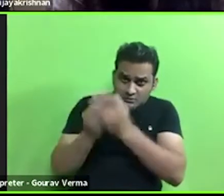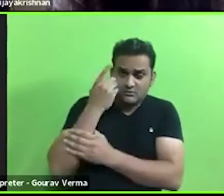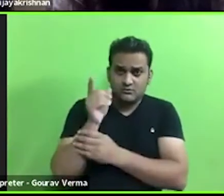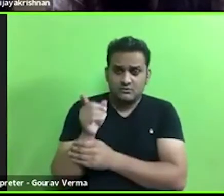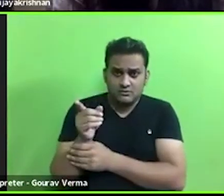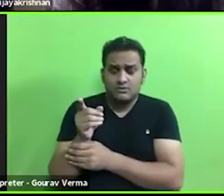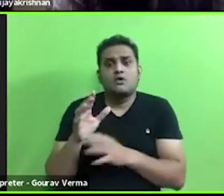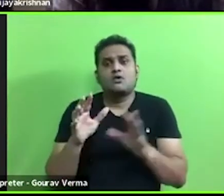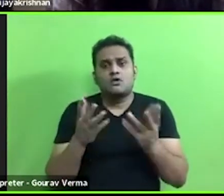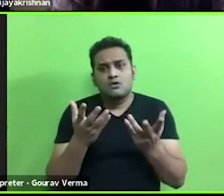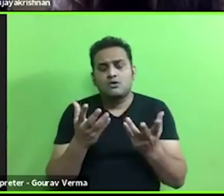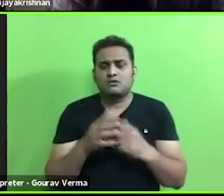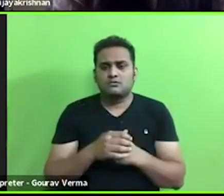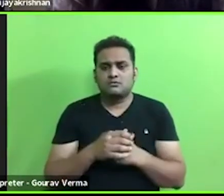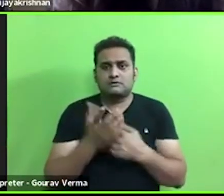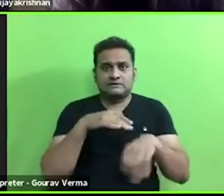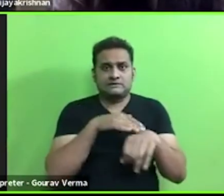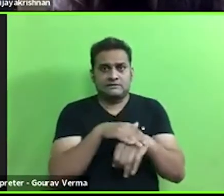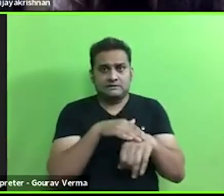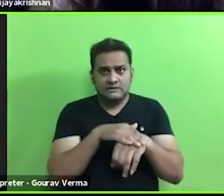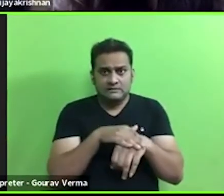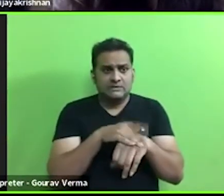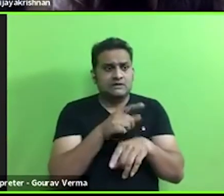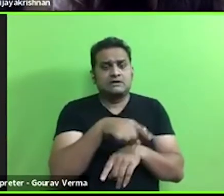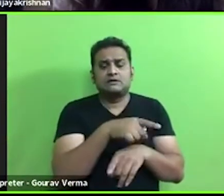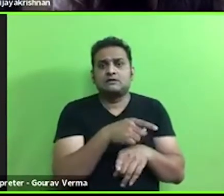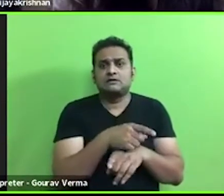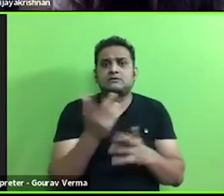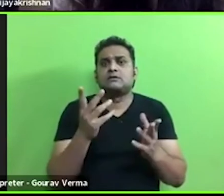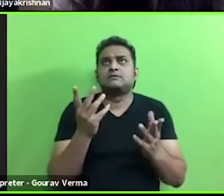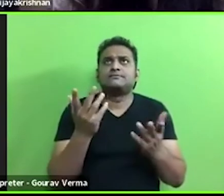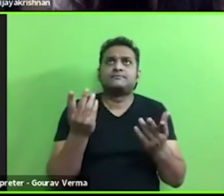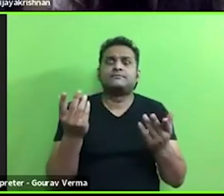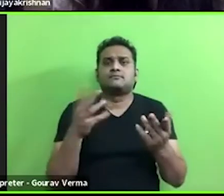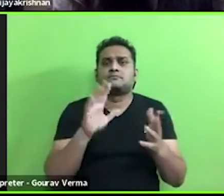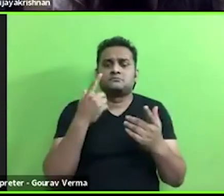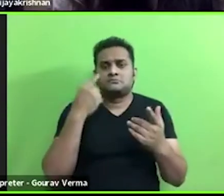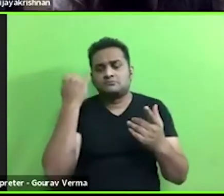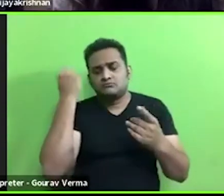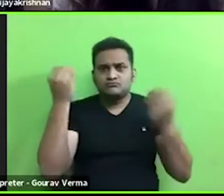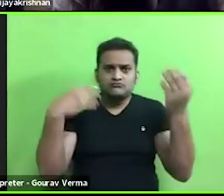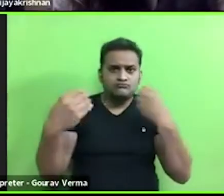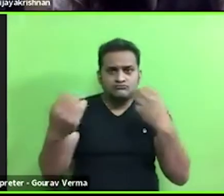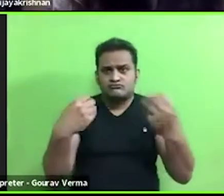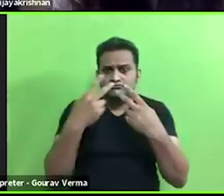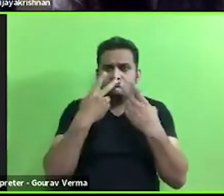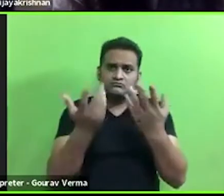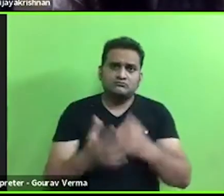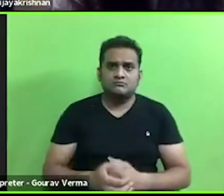or the labor of the underclass. And then maybe we will have a more nuanced reply to that.